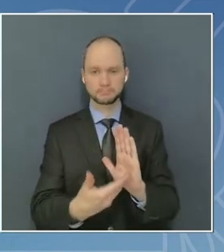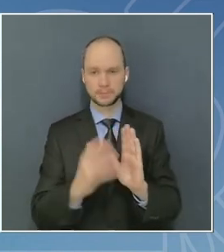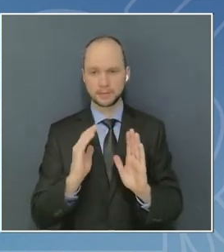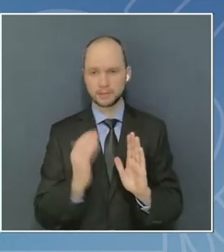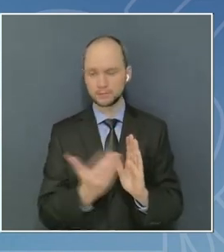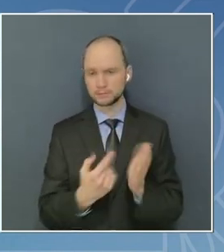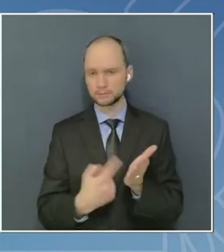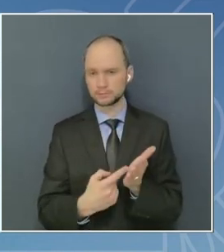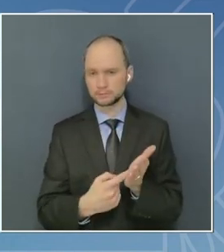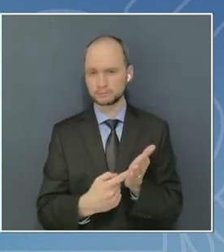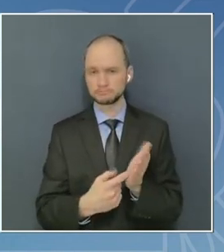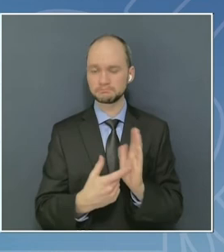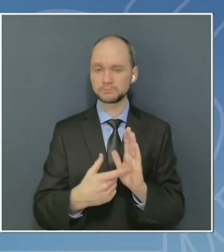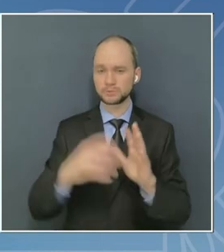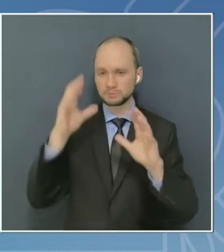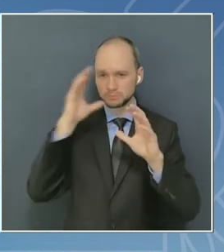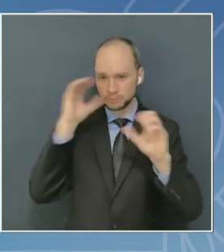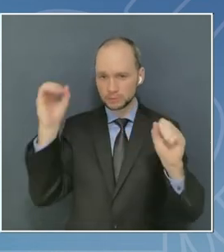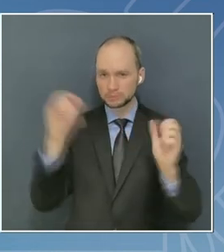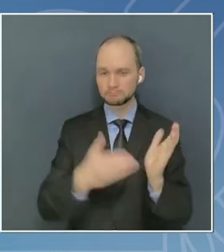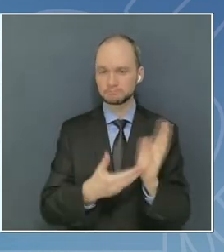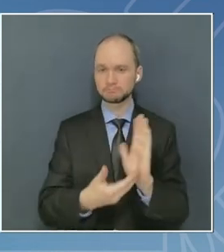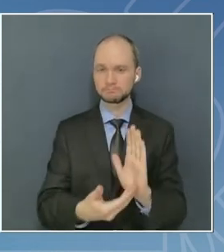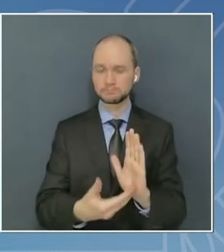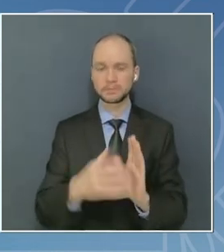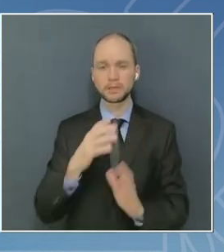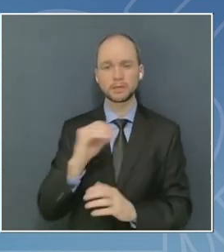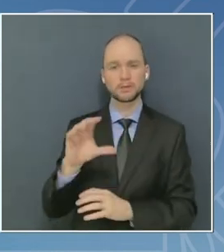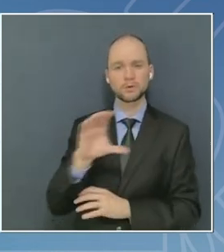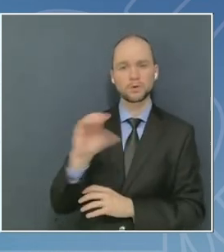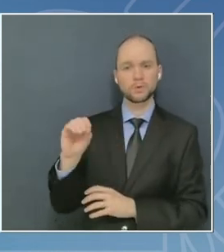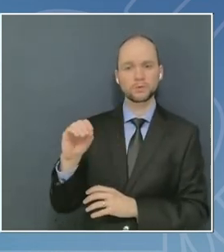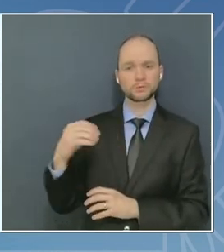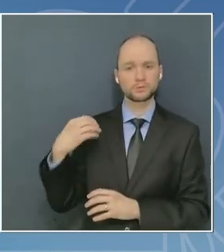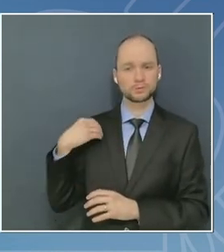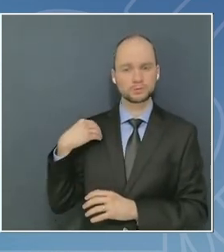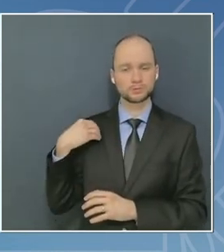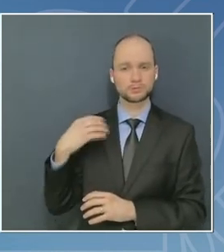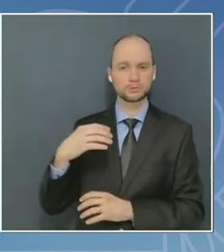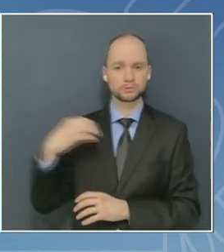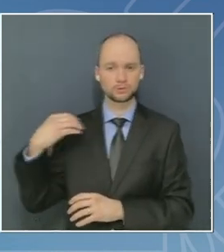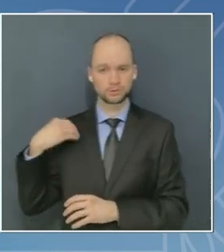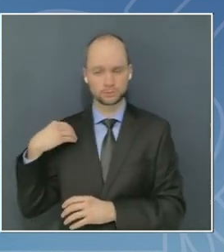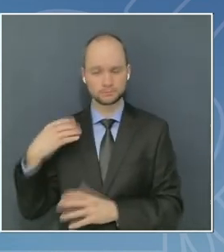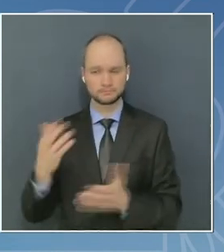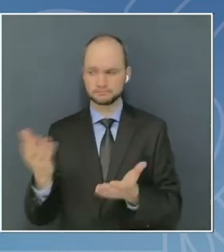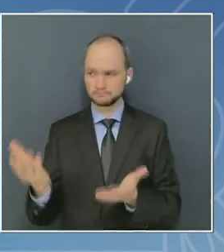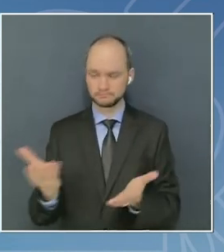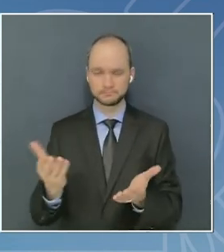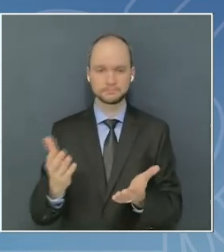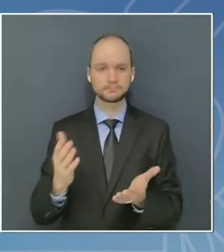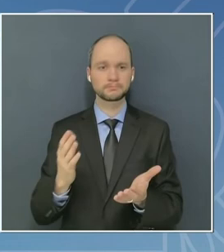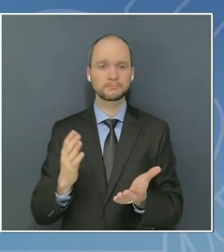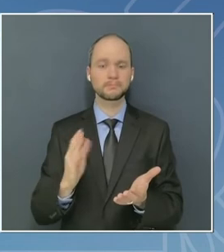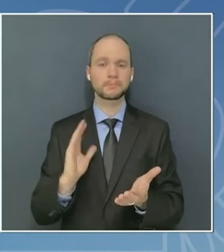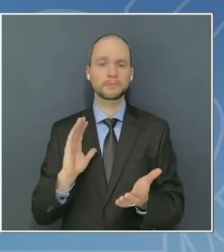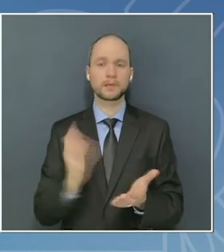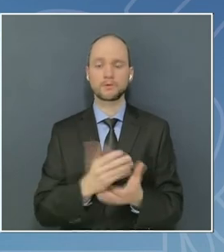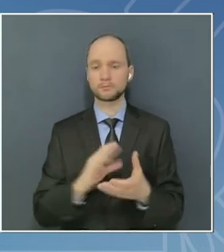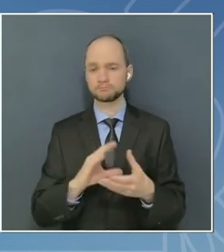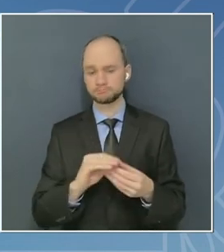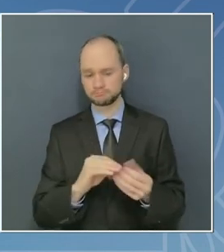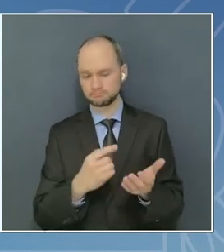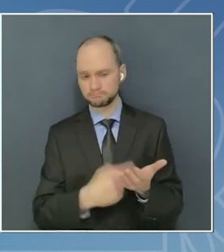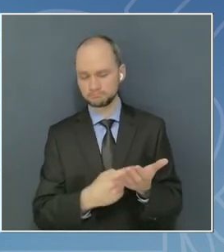to the president and also to the co-chair and chair. And that one will be shared with everybody, will be